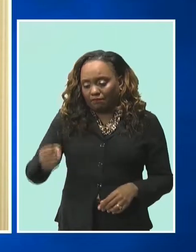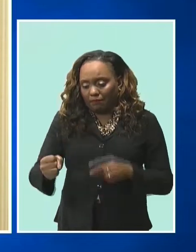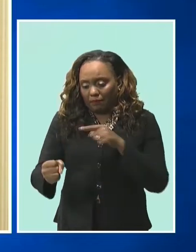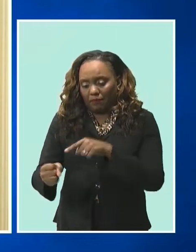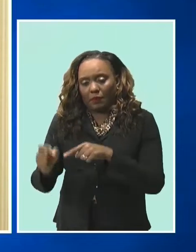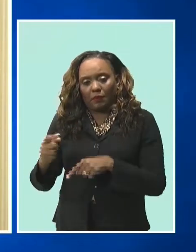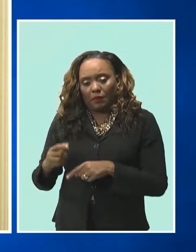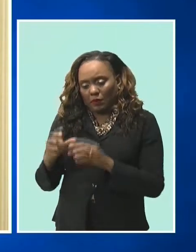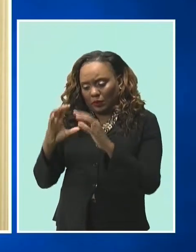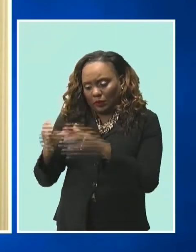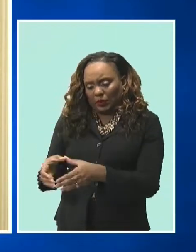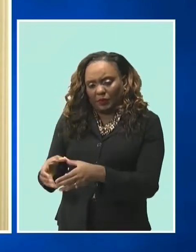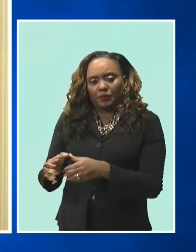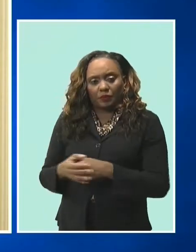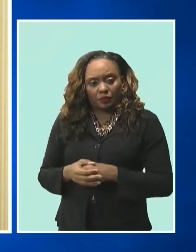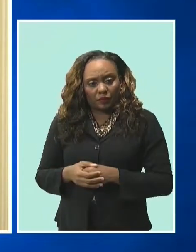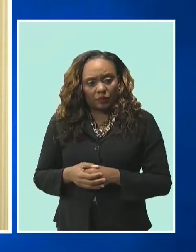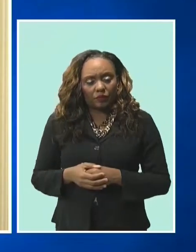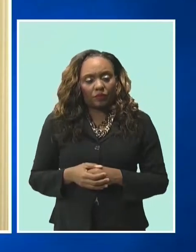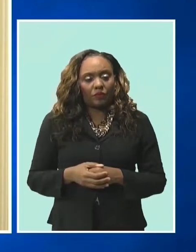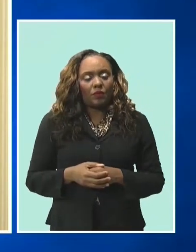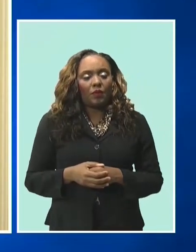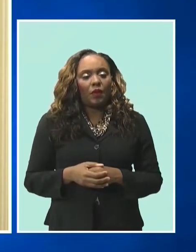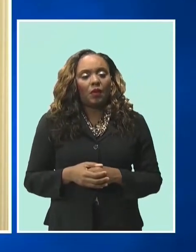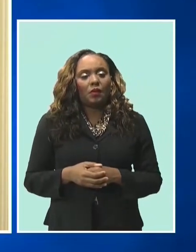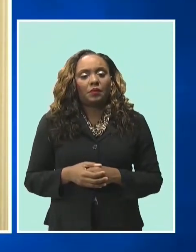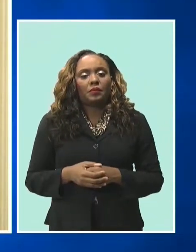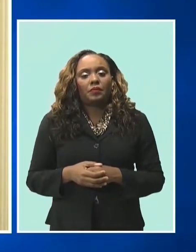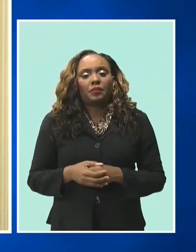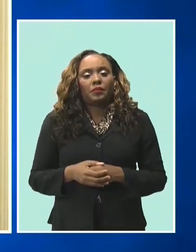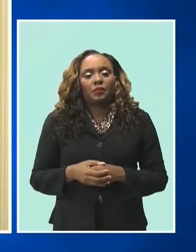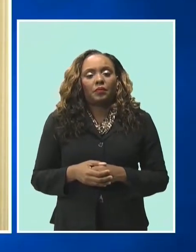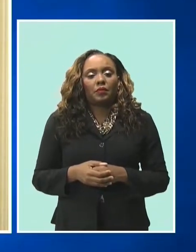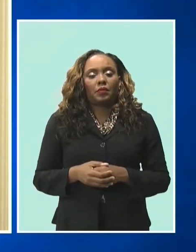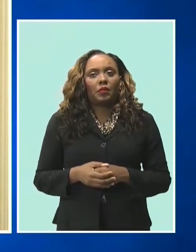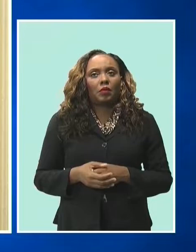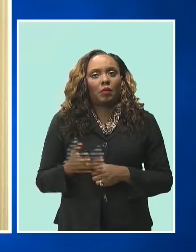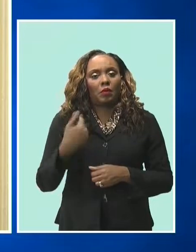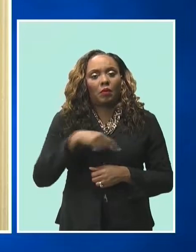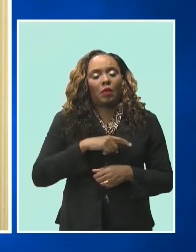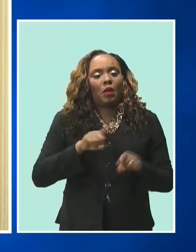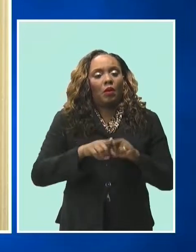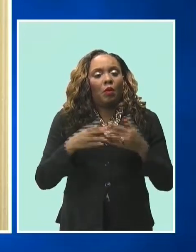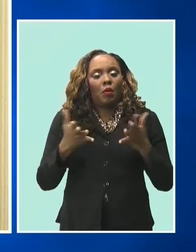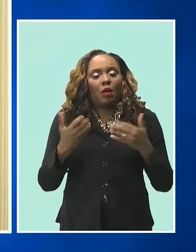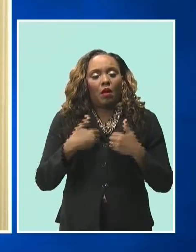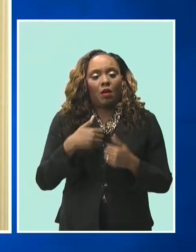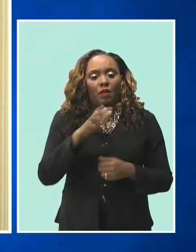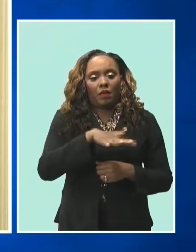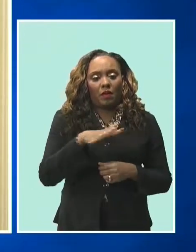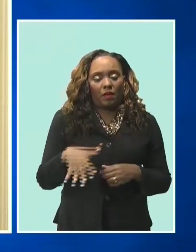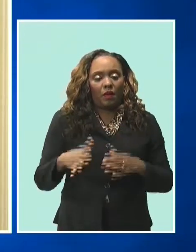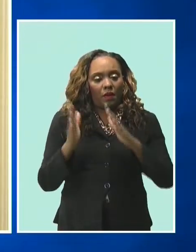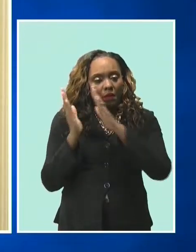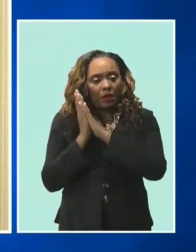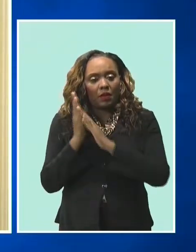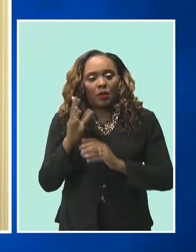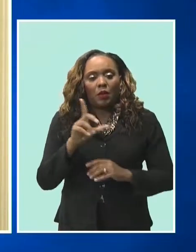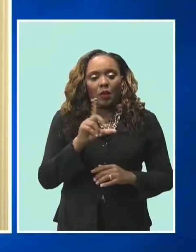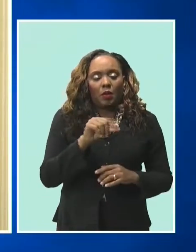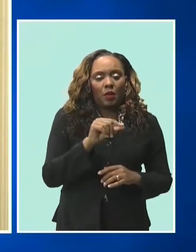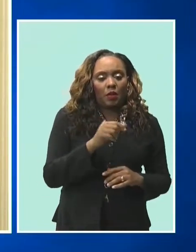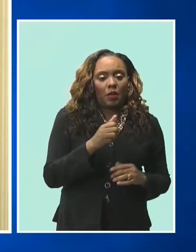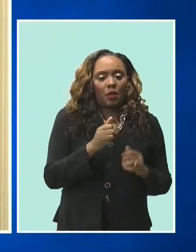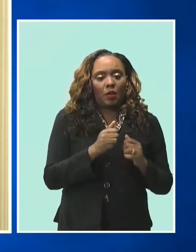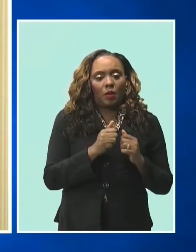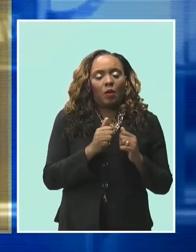capacity to have an isolation facility of 56 beds 20 with ventilators, and